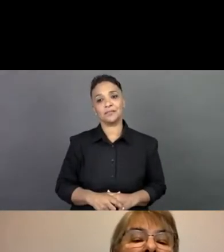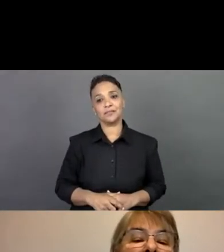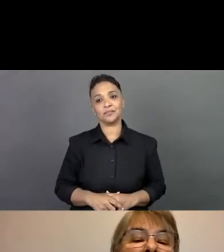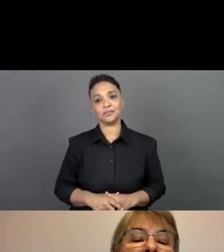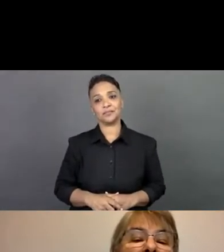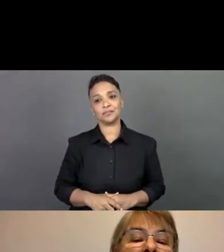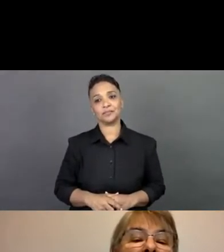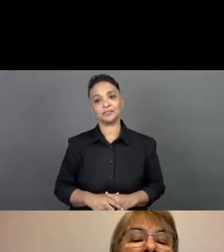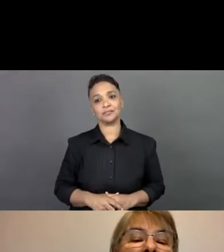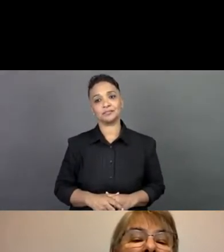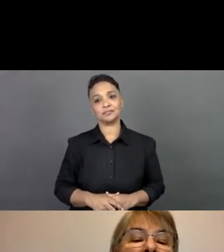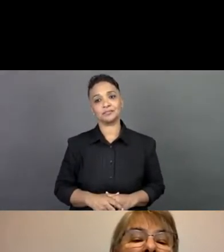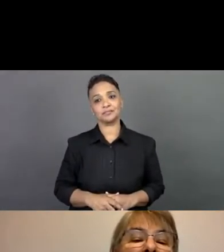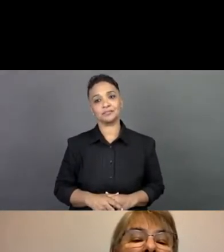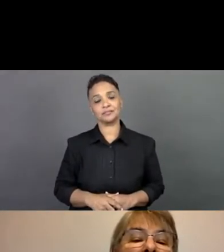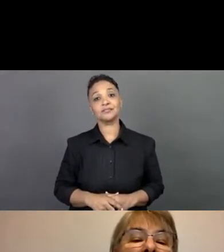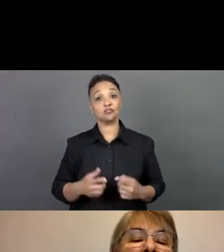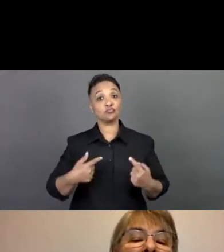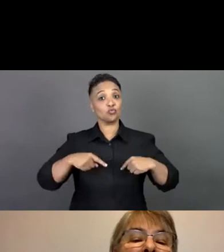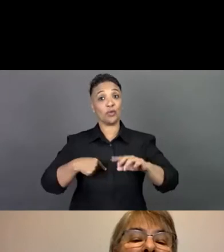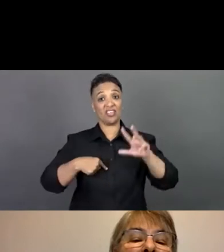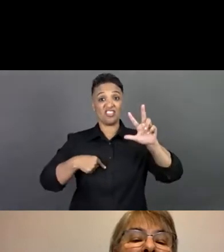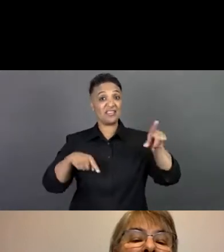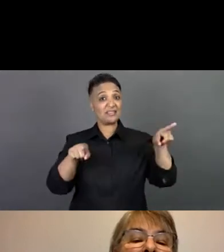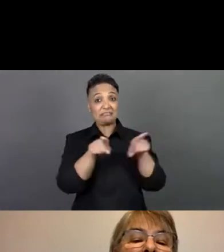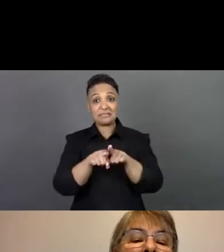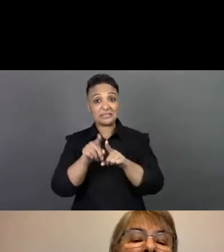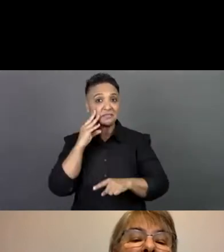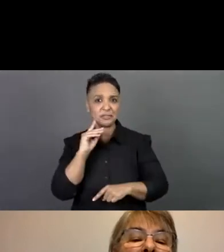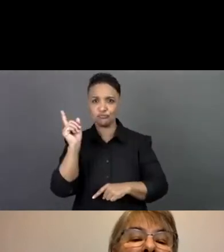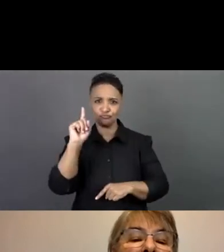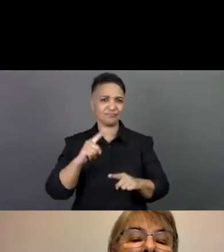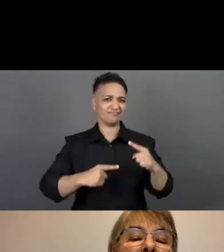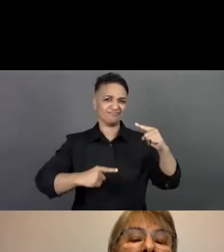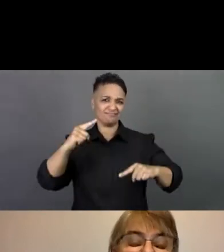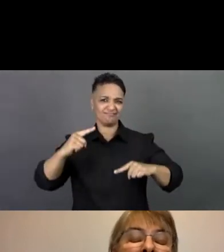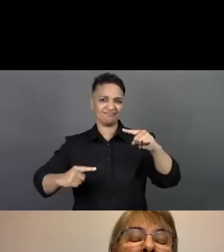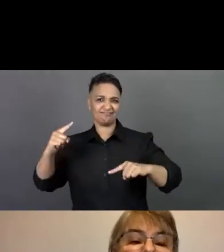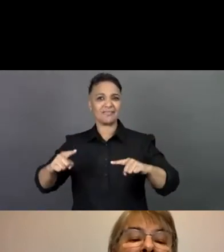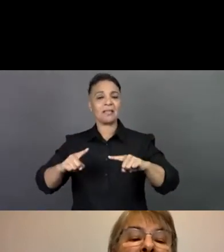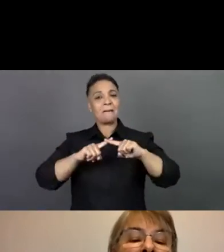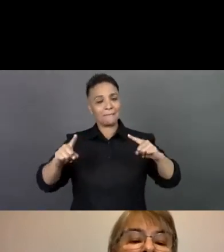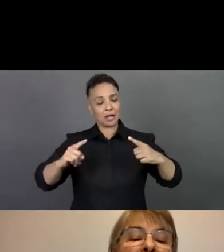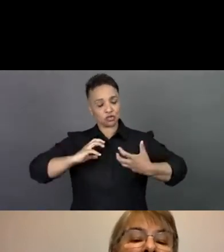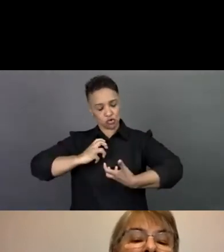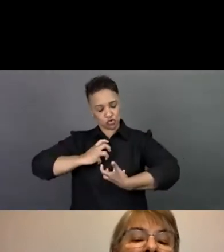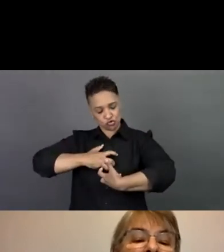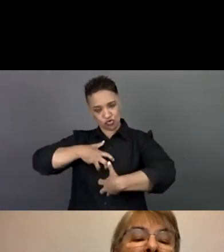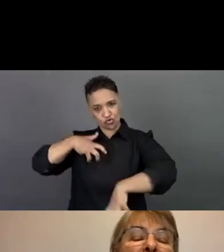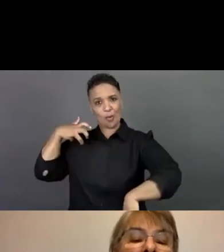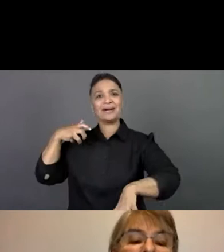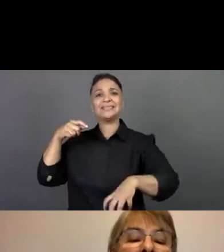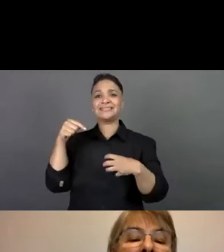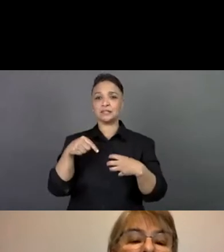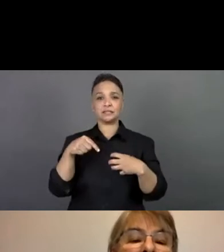It was varied, but at the same time, the journey with the trauma was very similar. Our experience